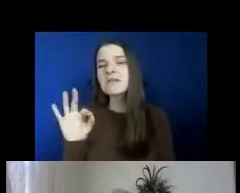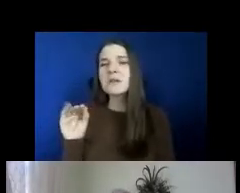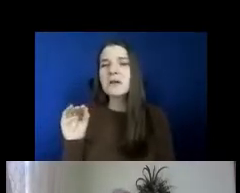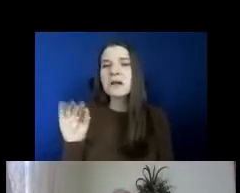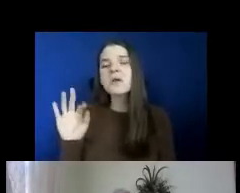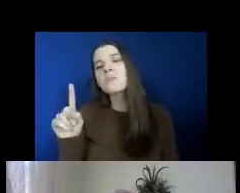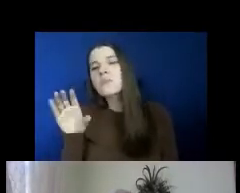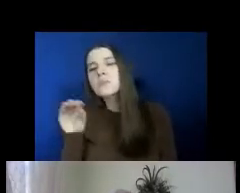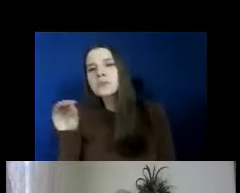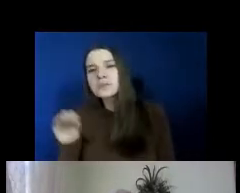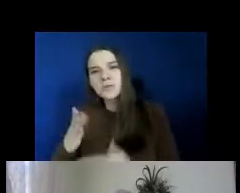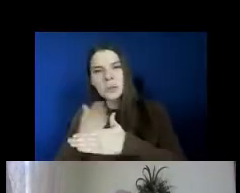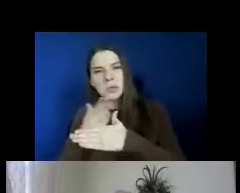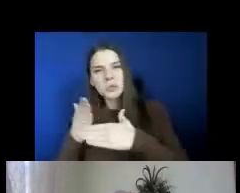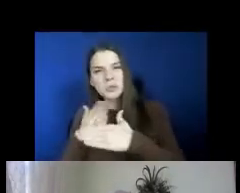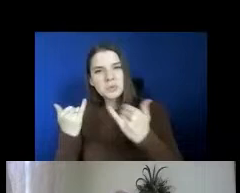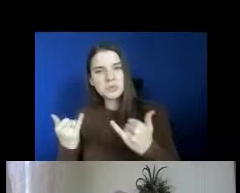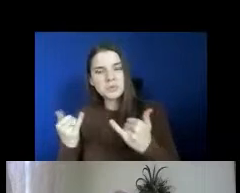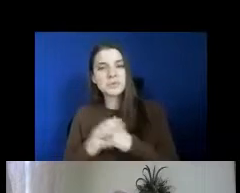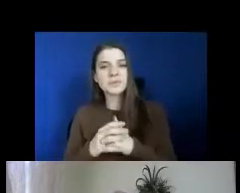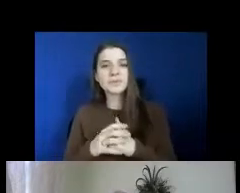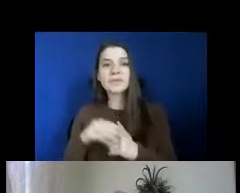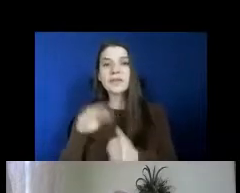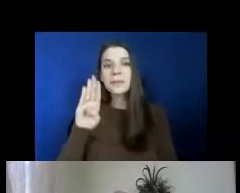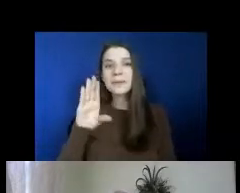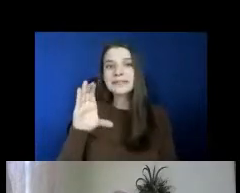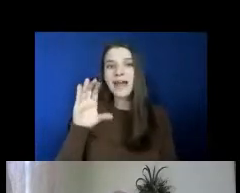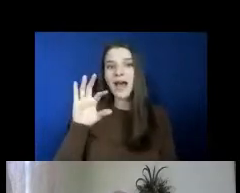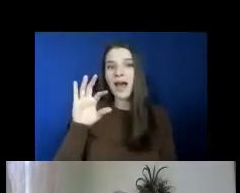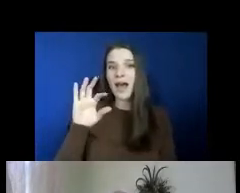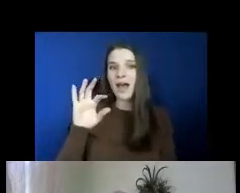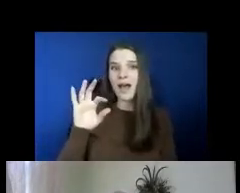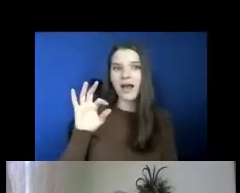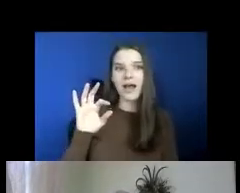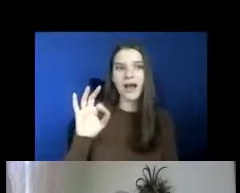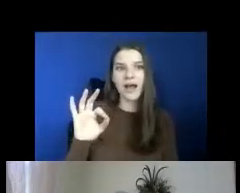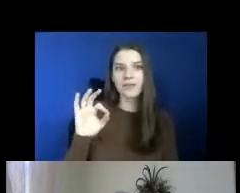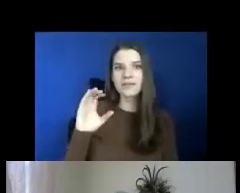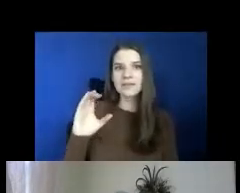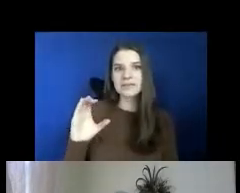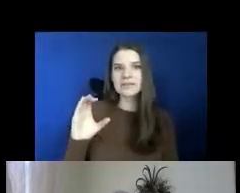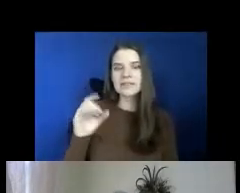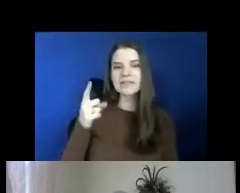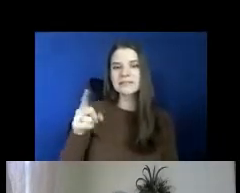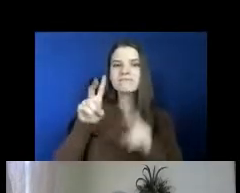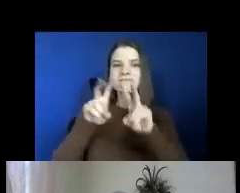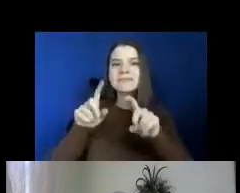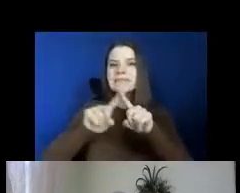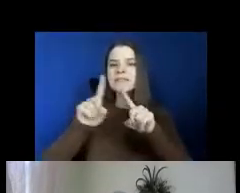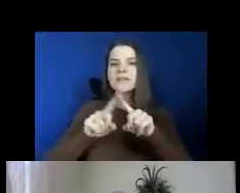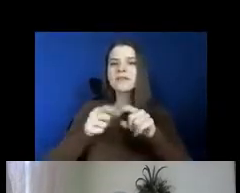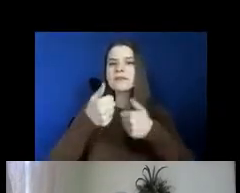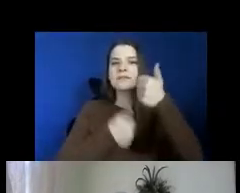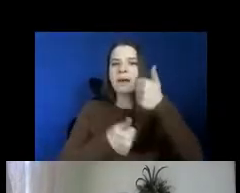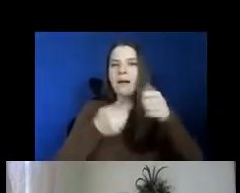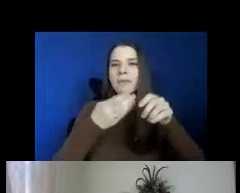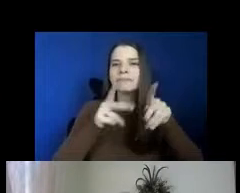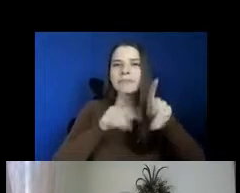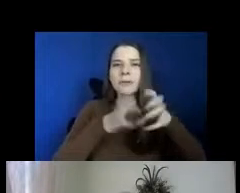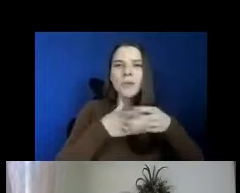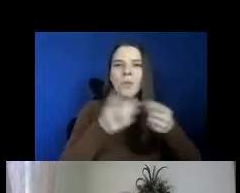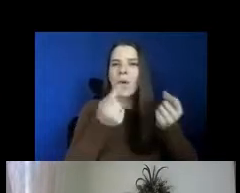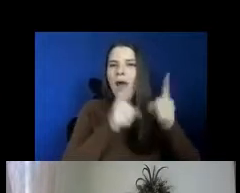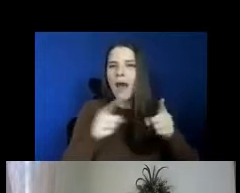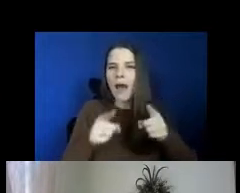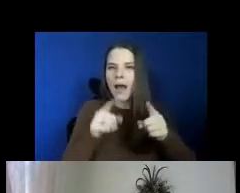range. And the BCSC actually looked at subpopulations and what happened to them. And